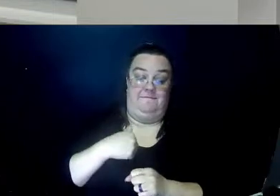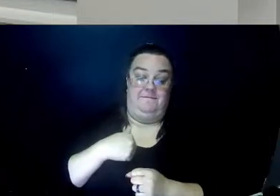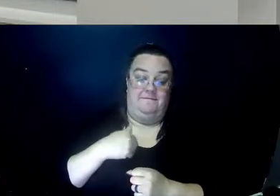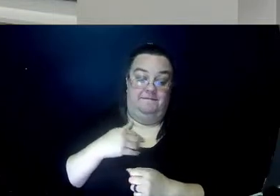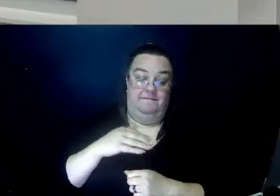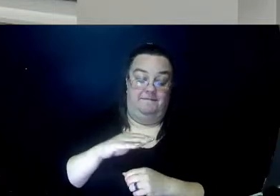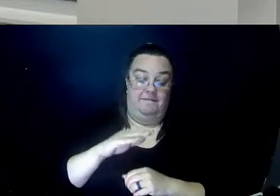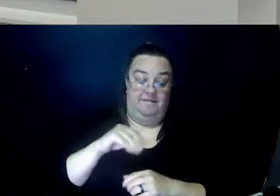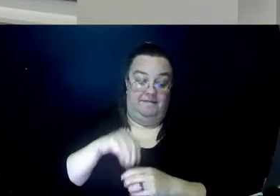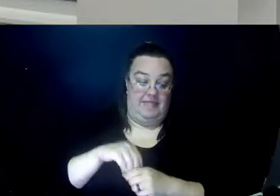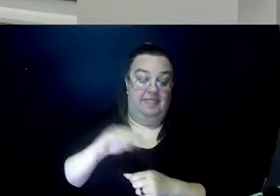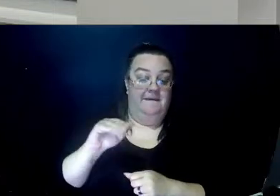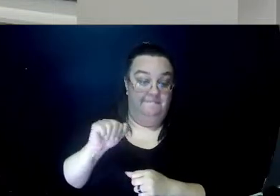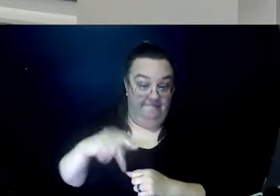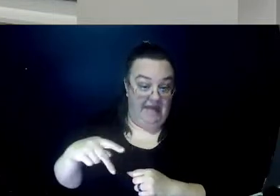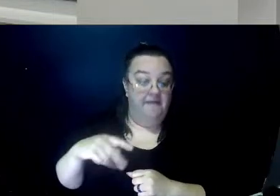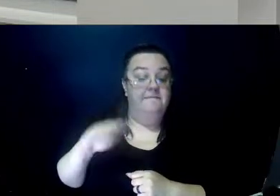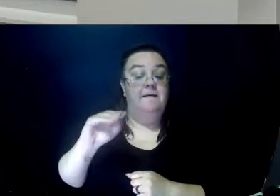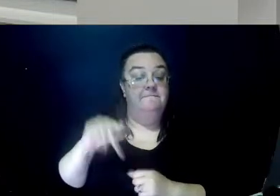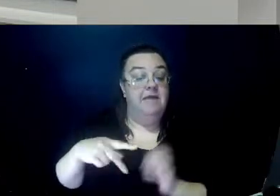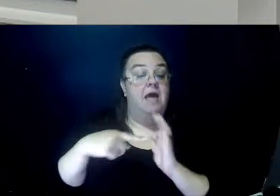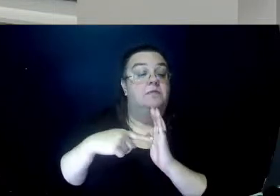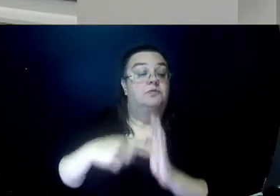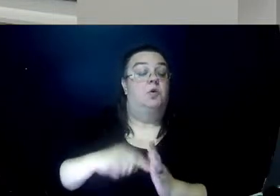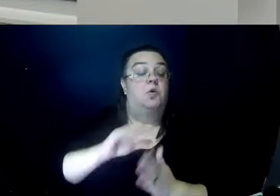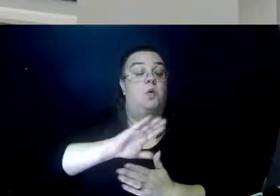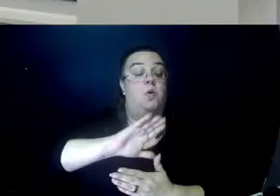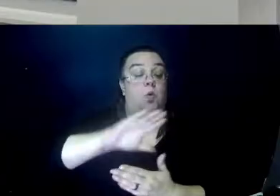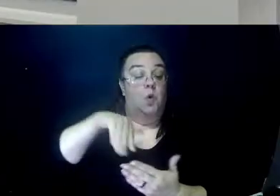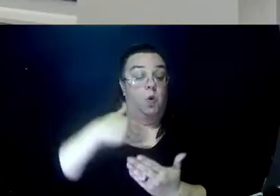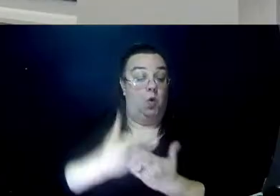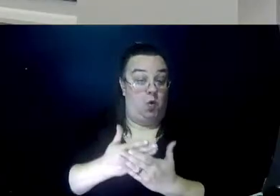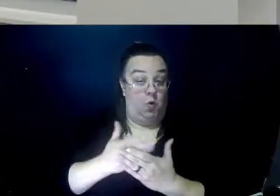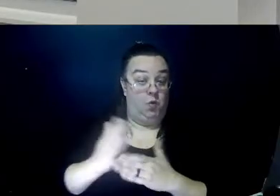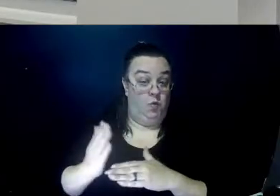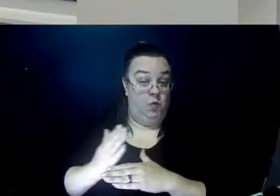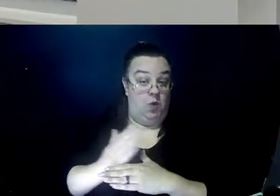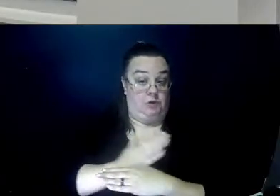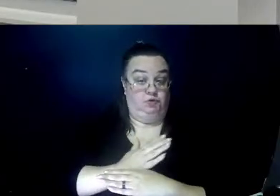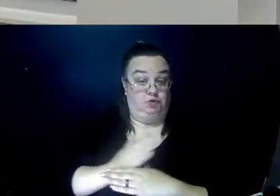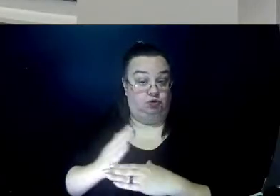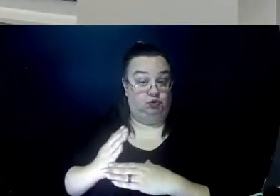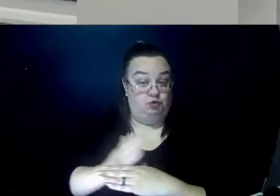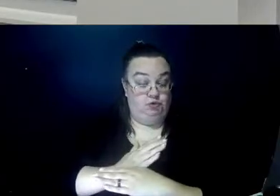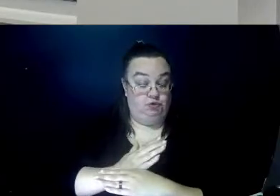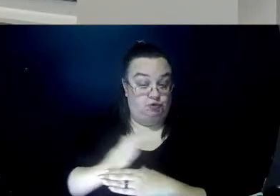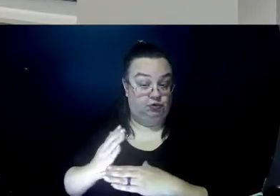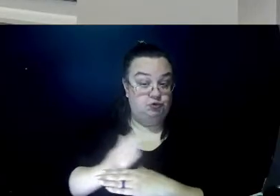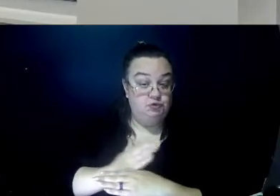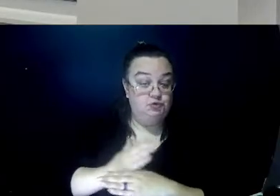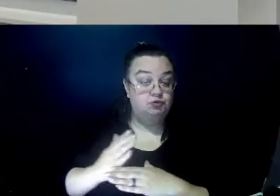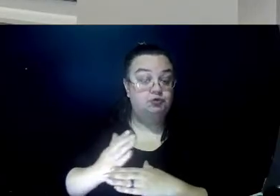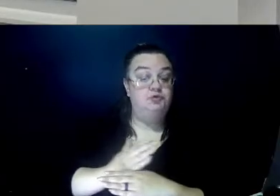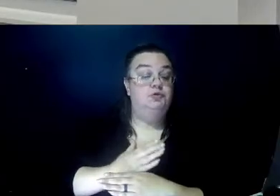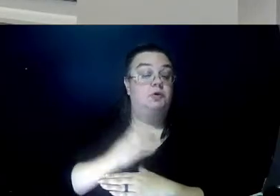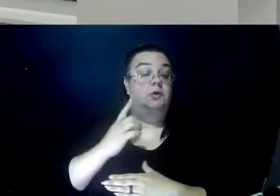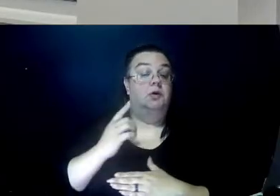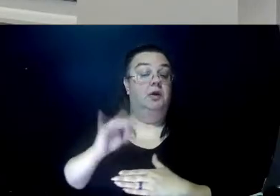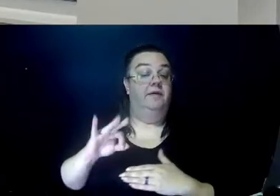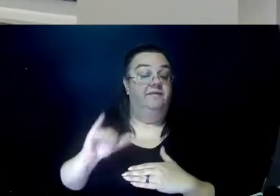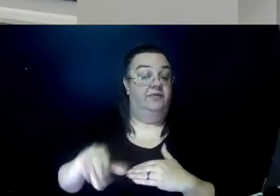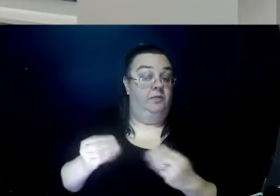The map shows the whole range of the properties